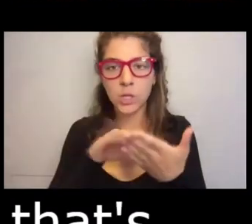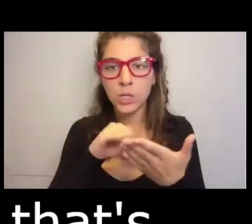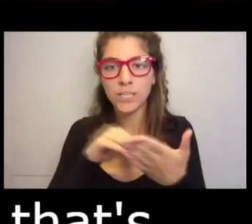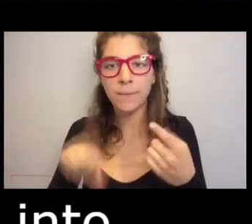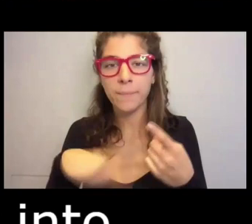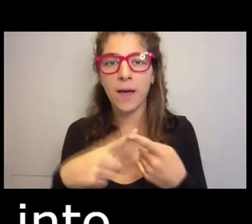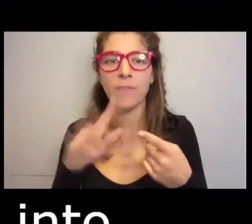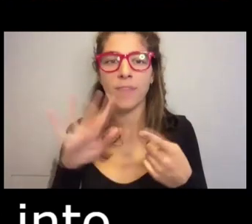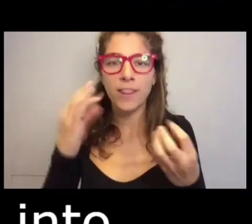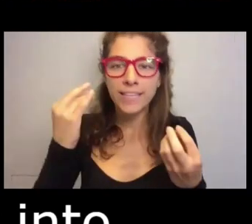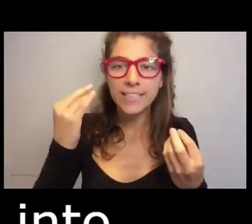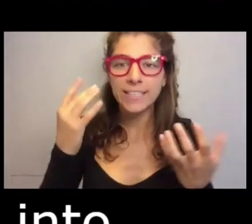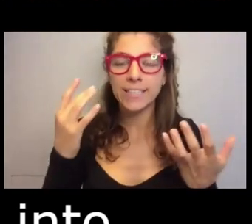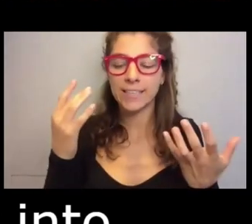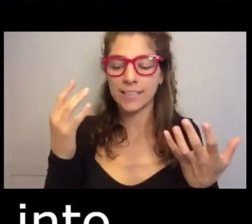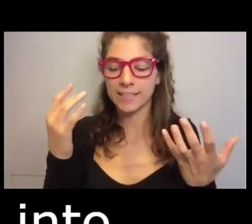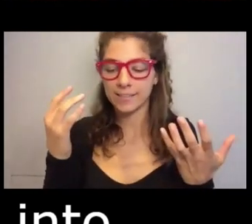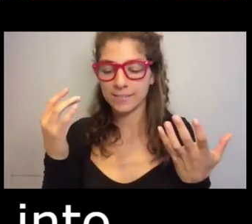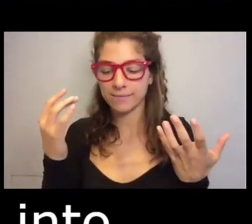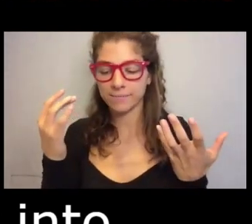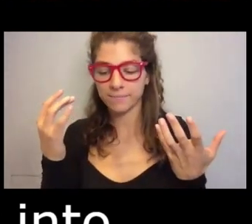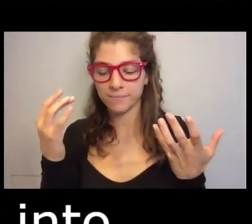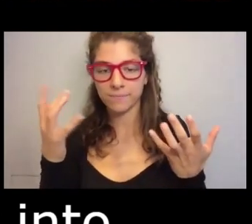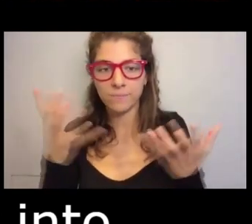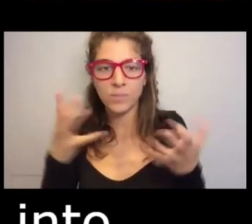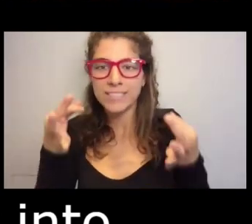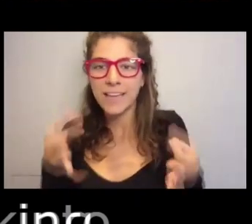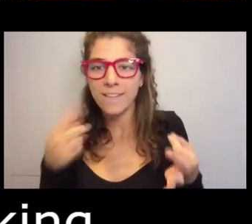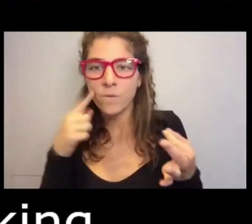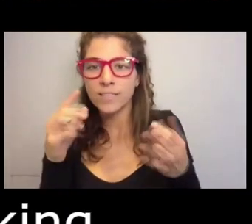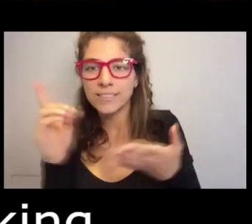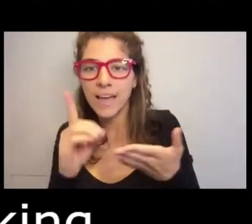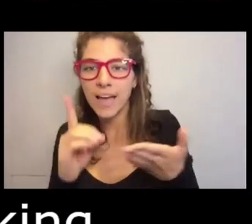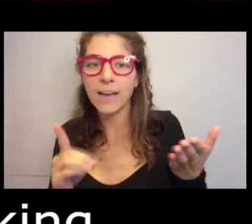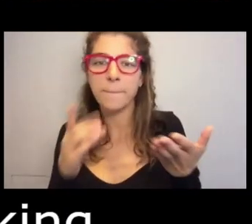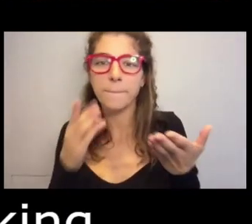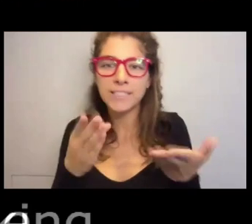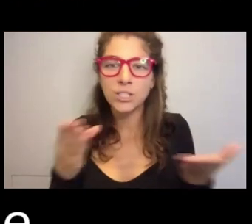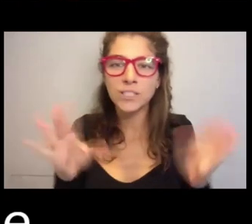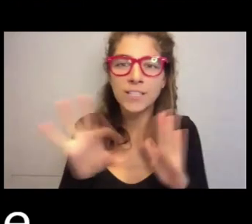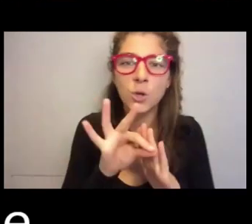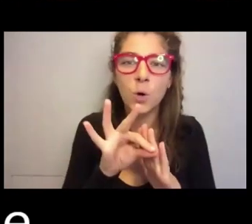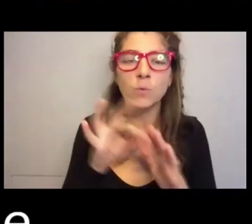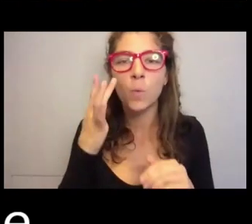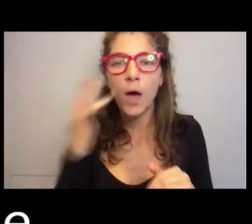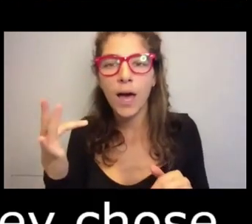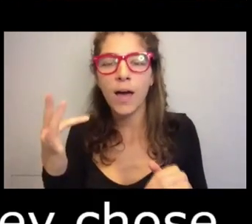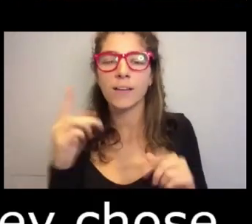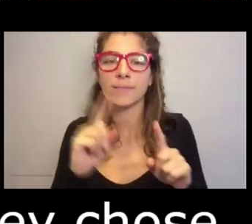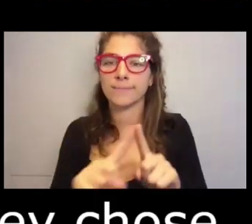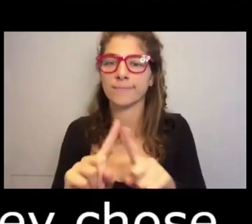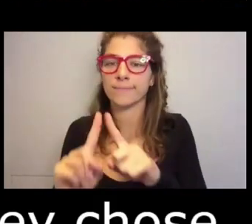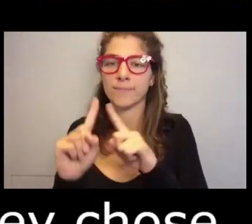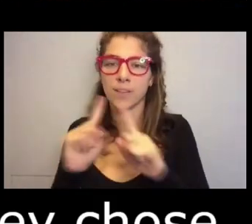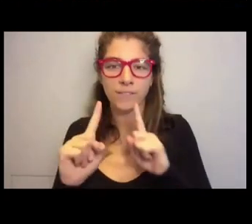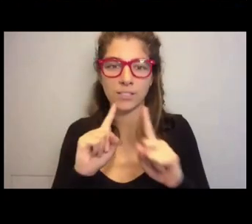about their thinking, what they decided for the design, the materials they chose, and why. And those conversations